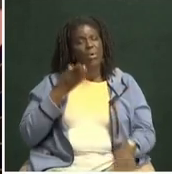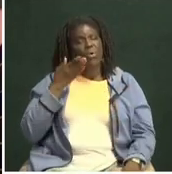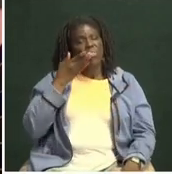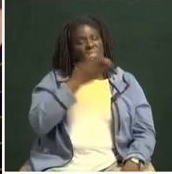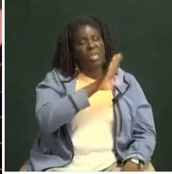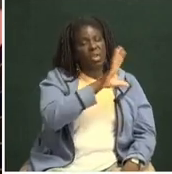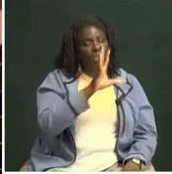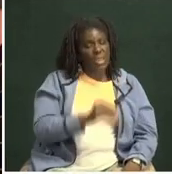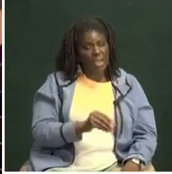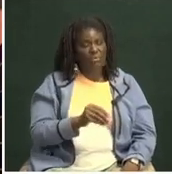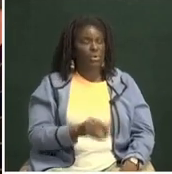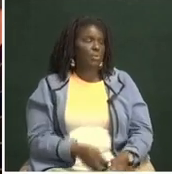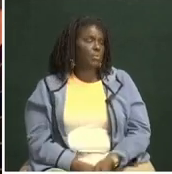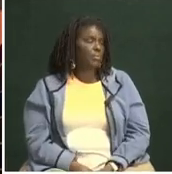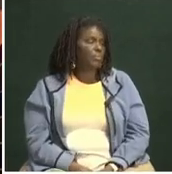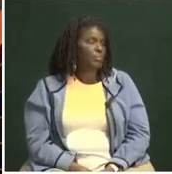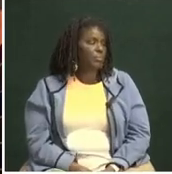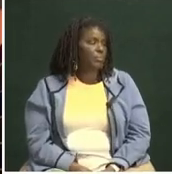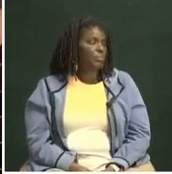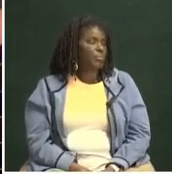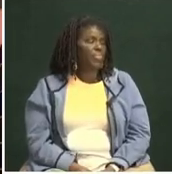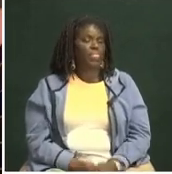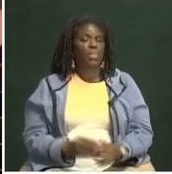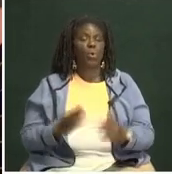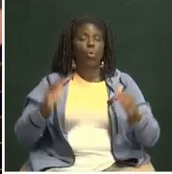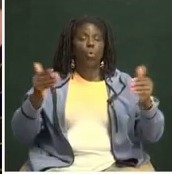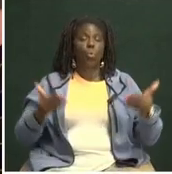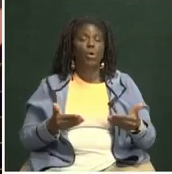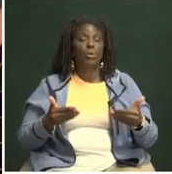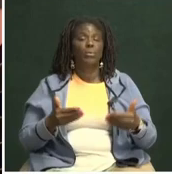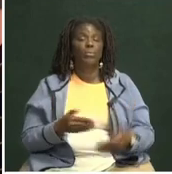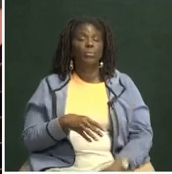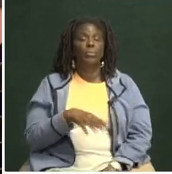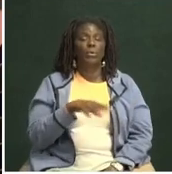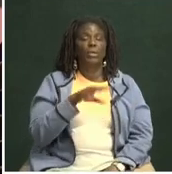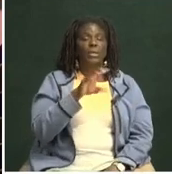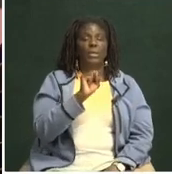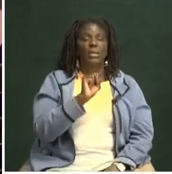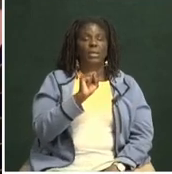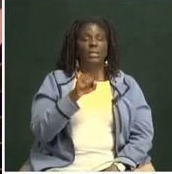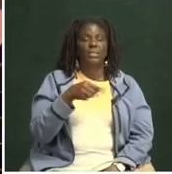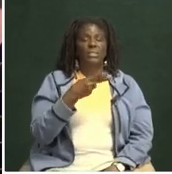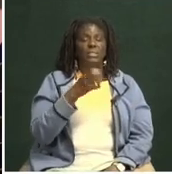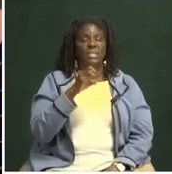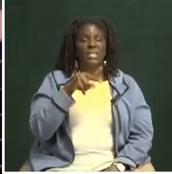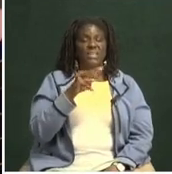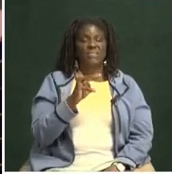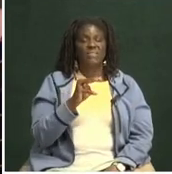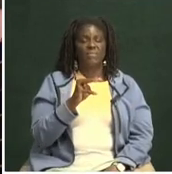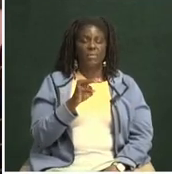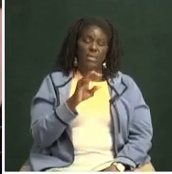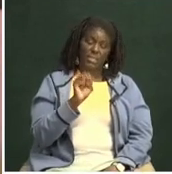but I'm gonna cut it short. Please join me in welcoming Stephen Famba.